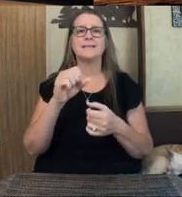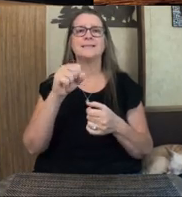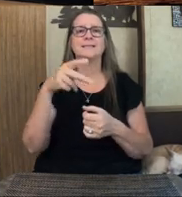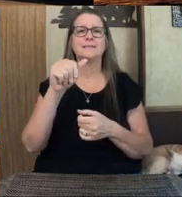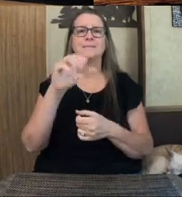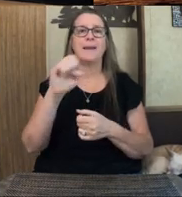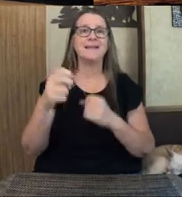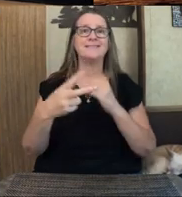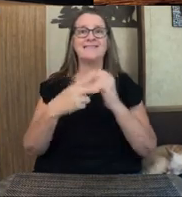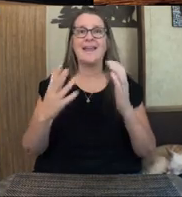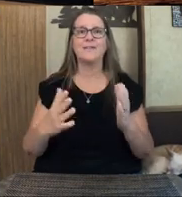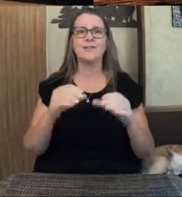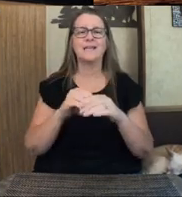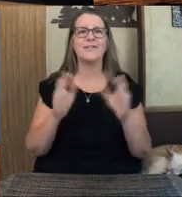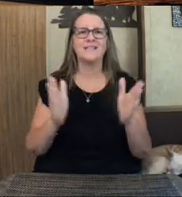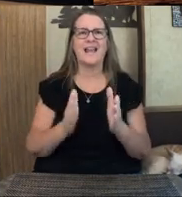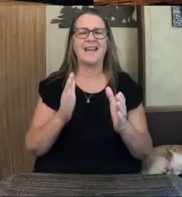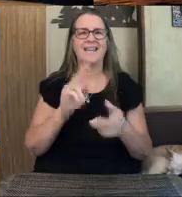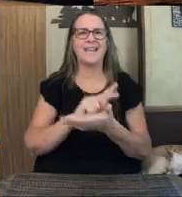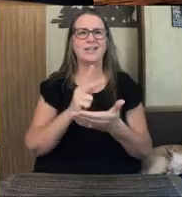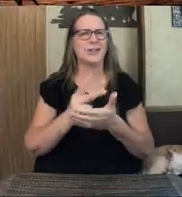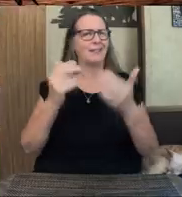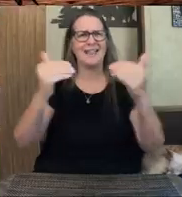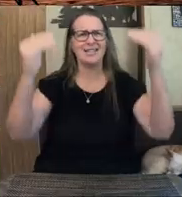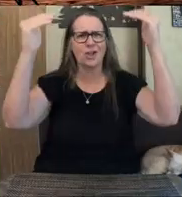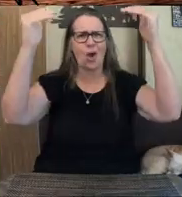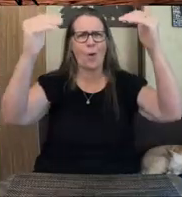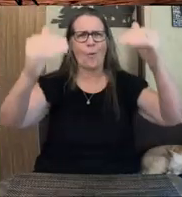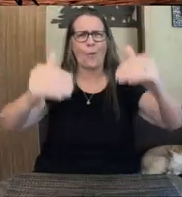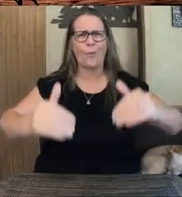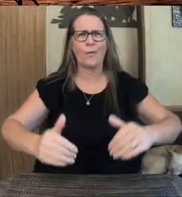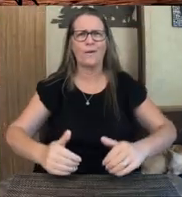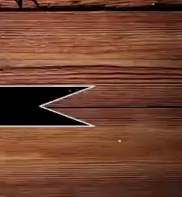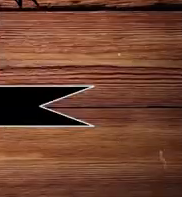tiny kitchen. Let's go.